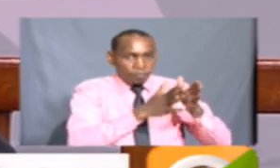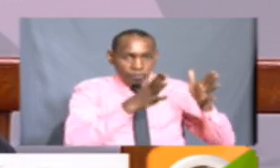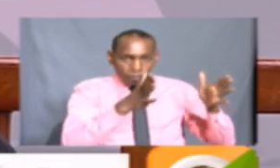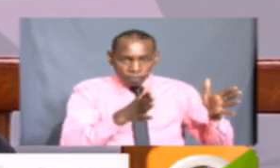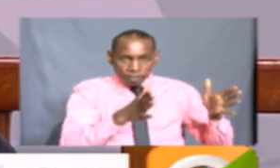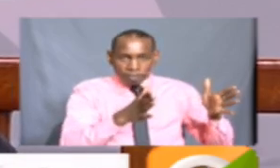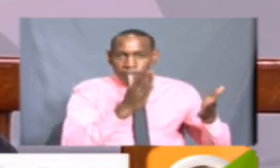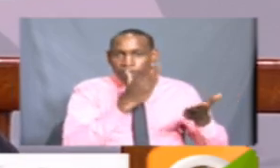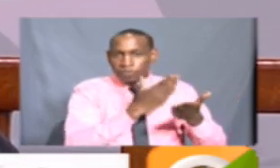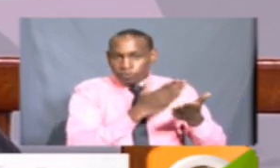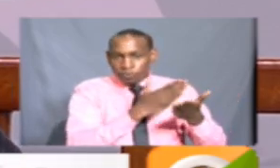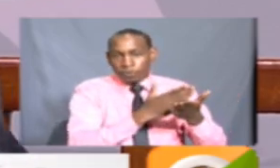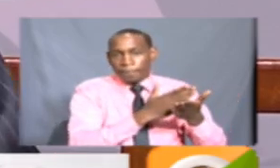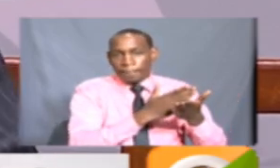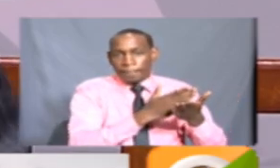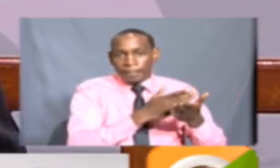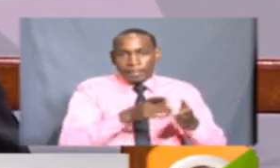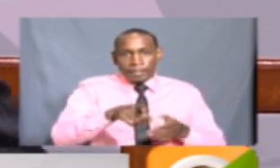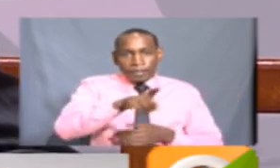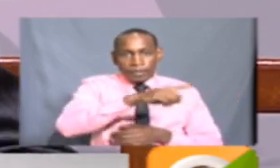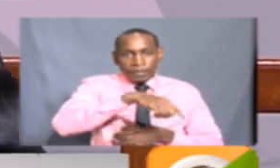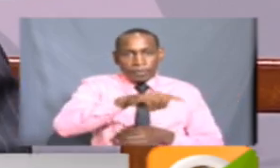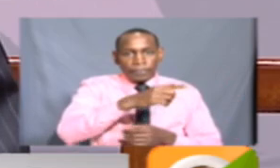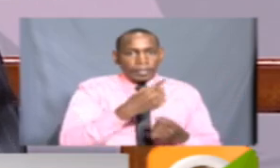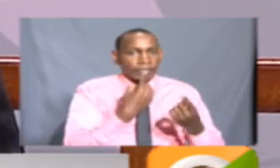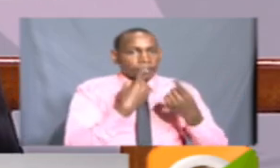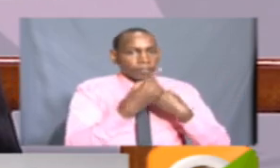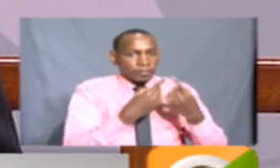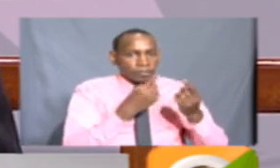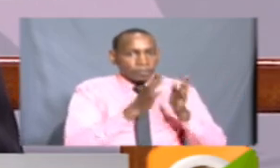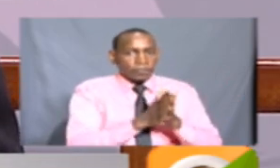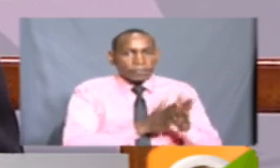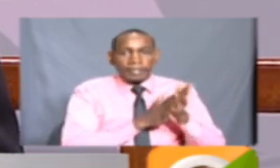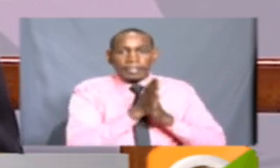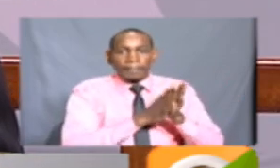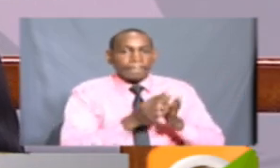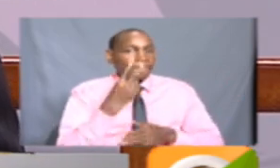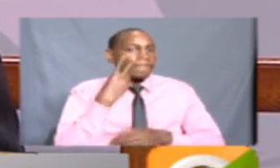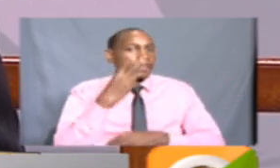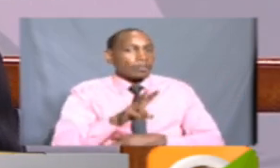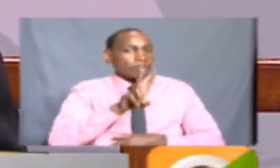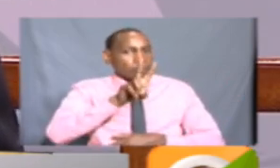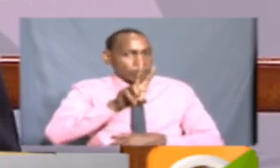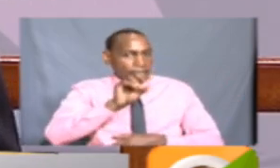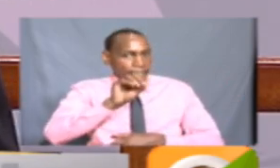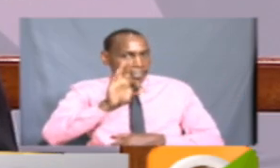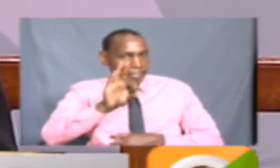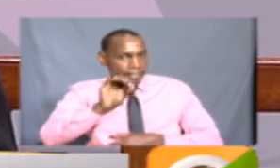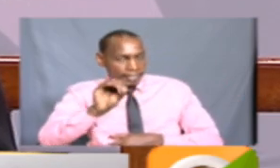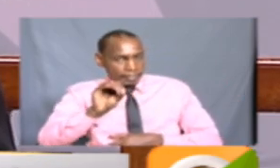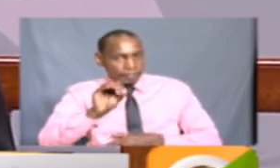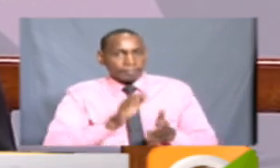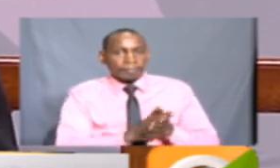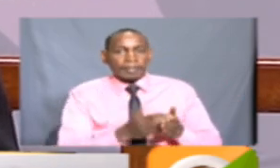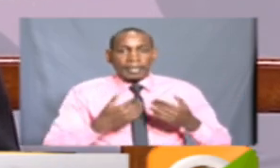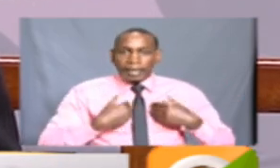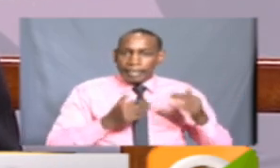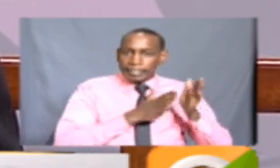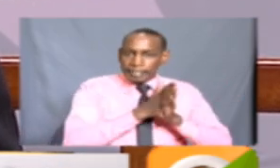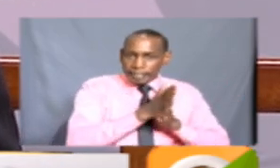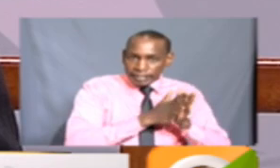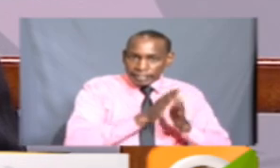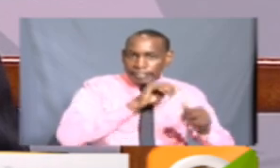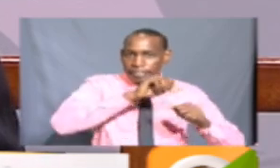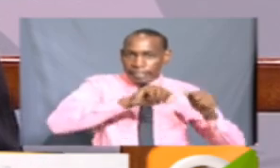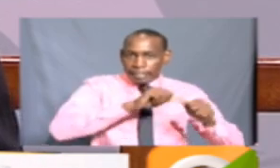rightly alluded to it, we used to talk with enthusiasm about Vision 2030. Mm. We used to talk with enthusiasm